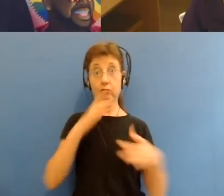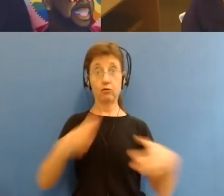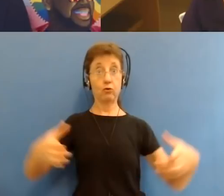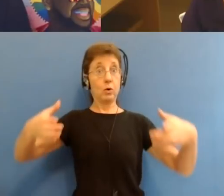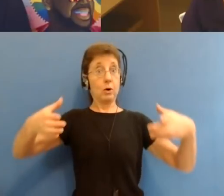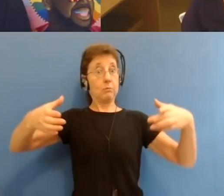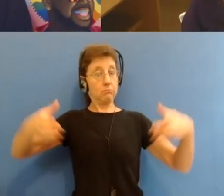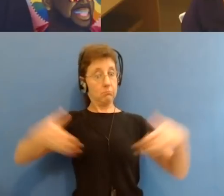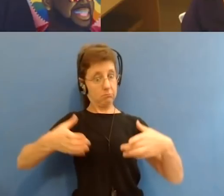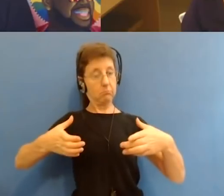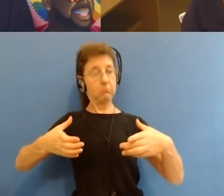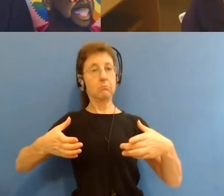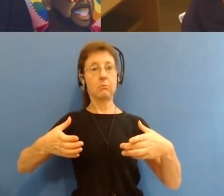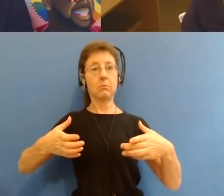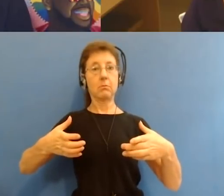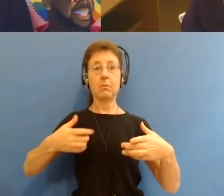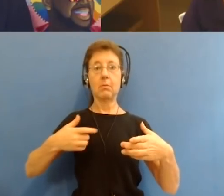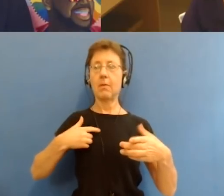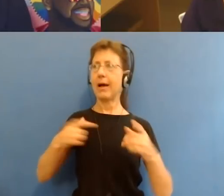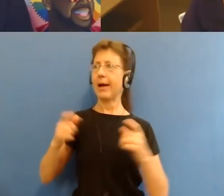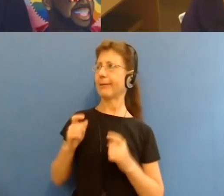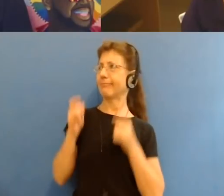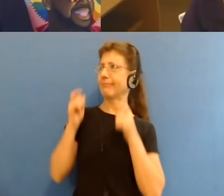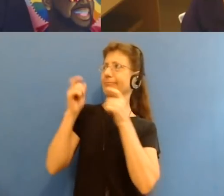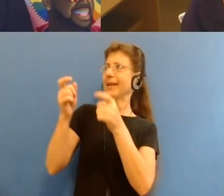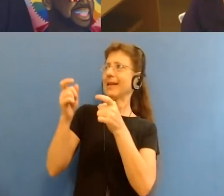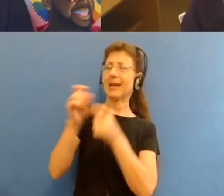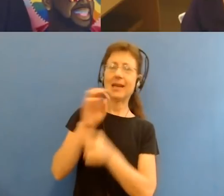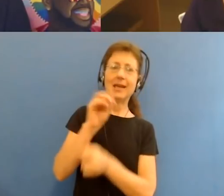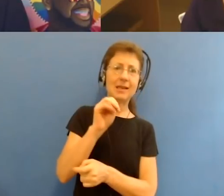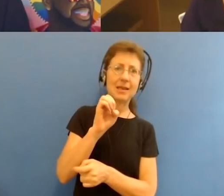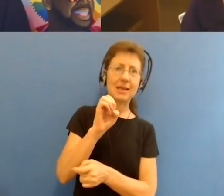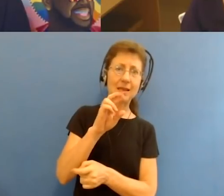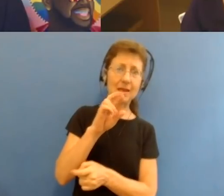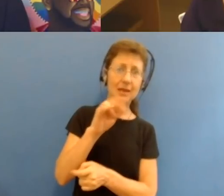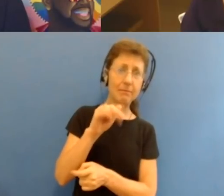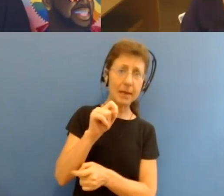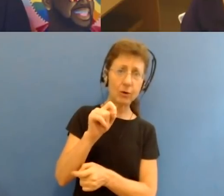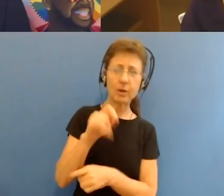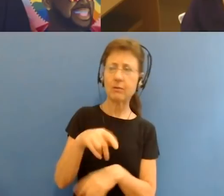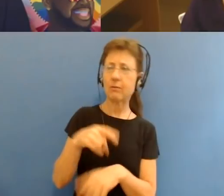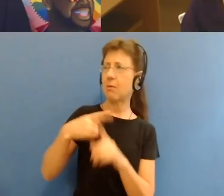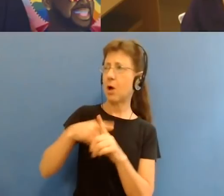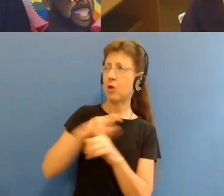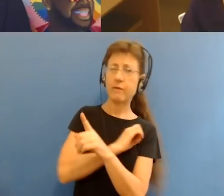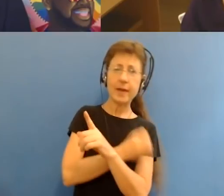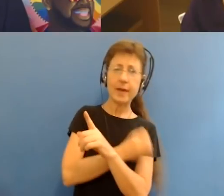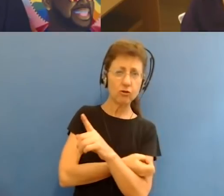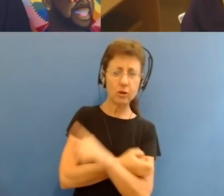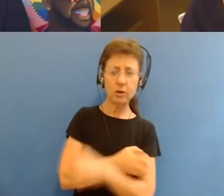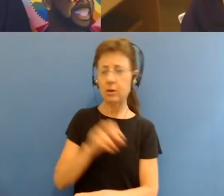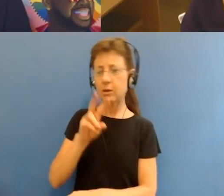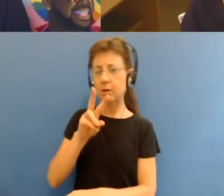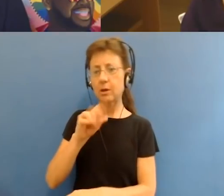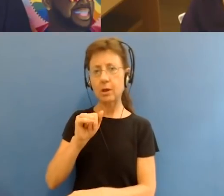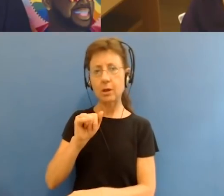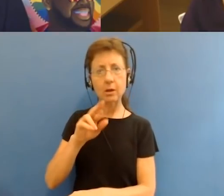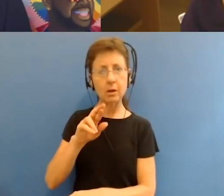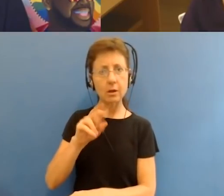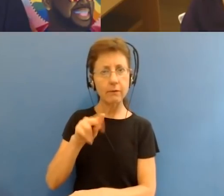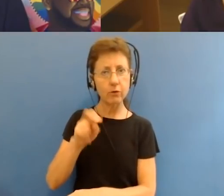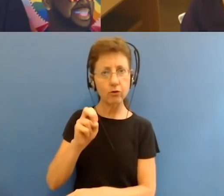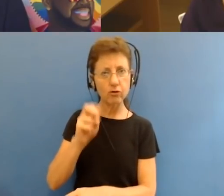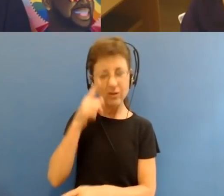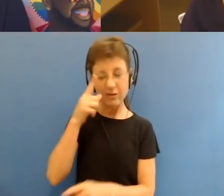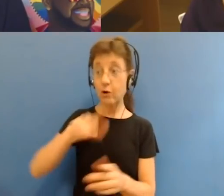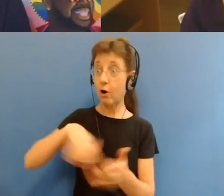dedicate the merit, the positive energy, the virtue, you know, that we've generated. I dedicate it on behalf of all of